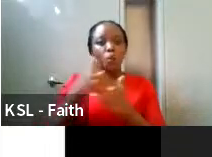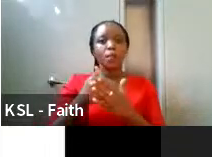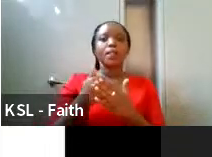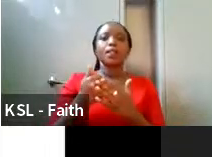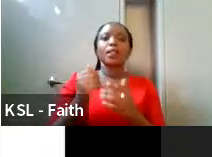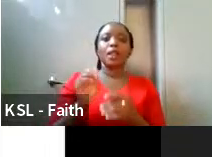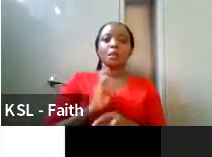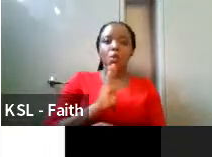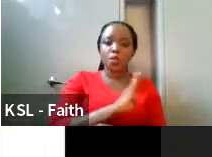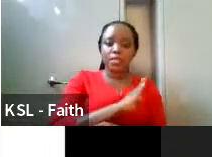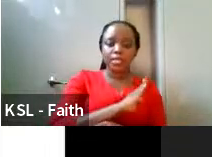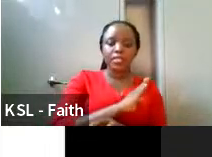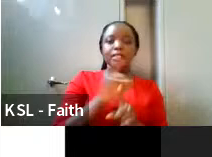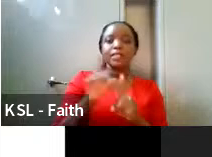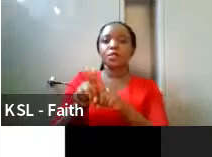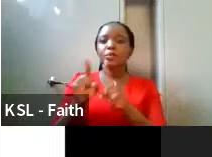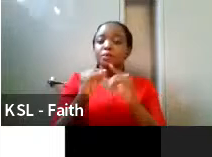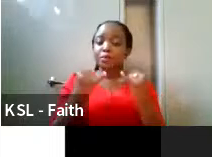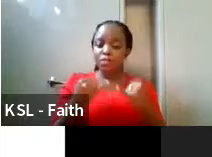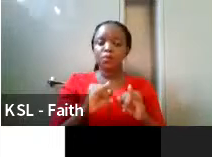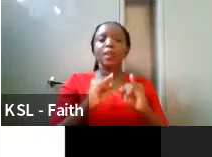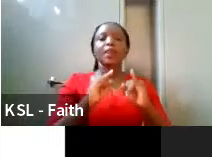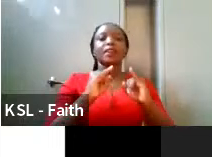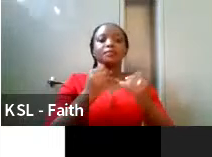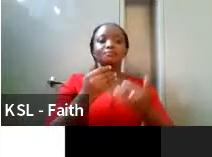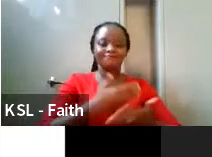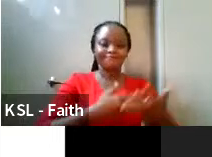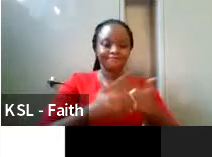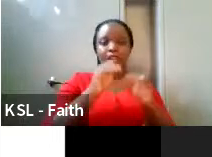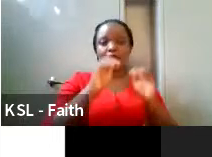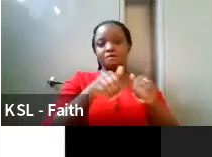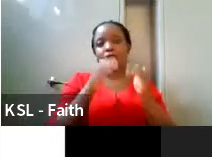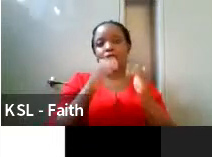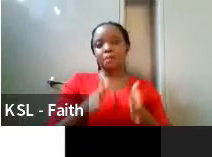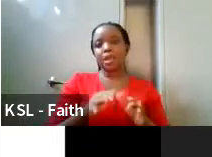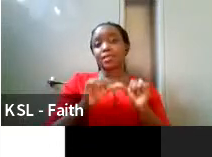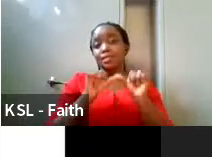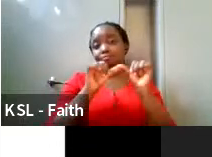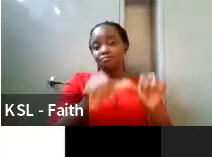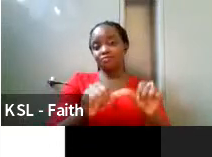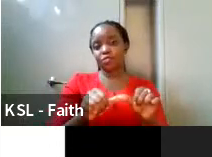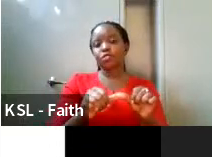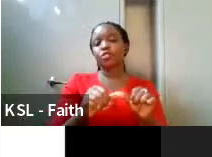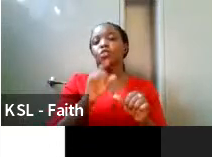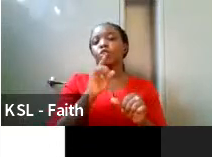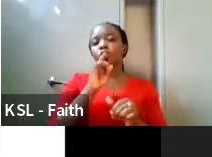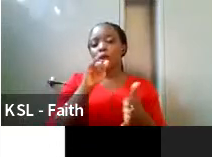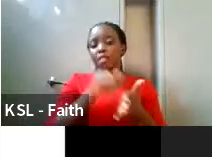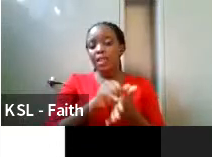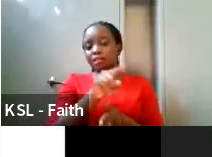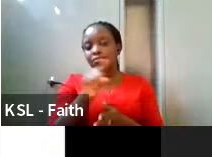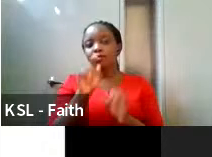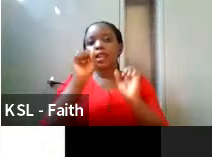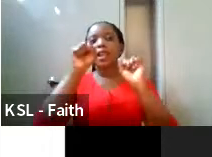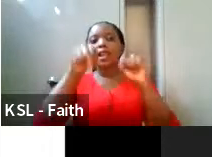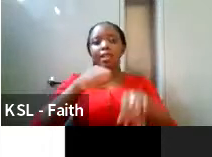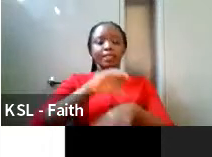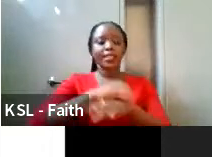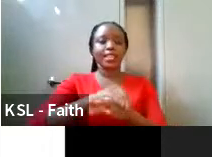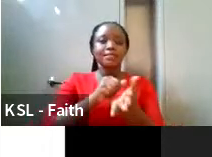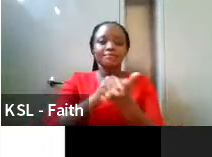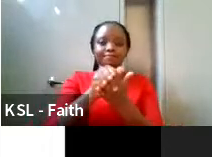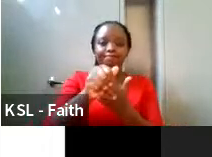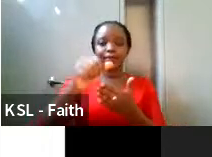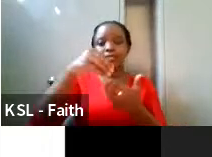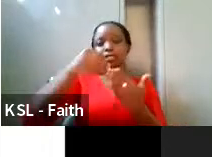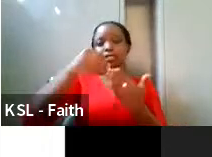also still trying to reach out to farmers as well, so that they can get to generate a receipt for